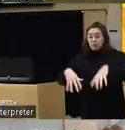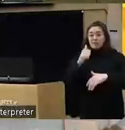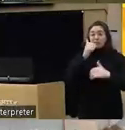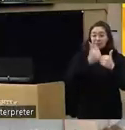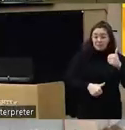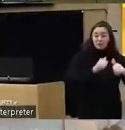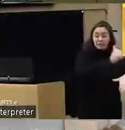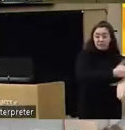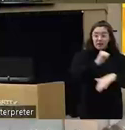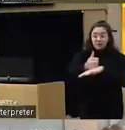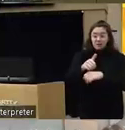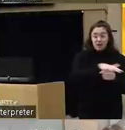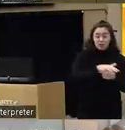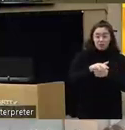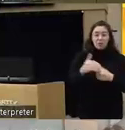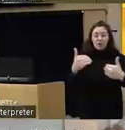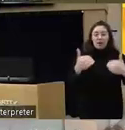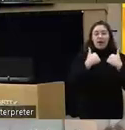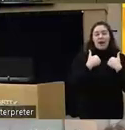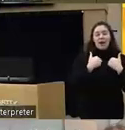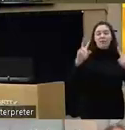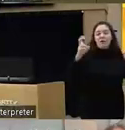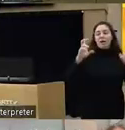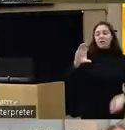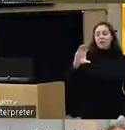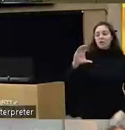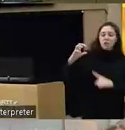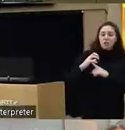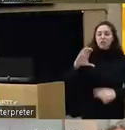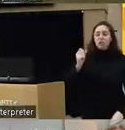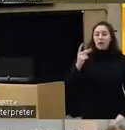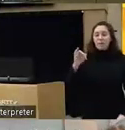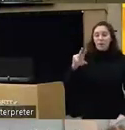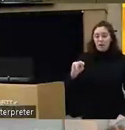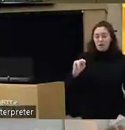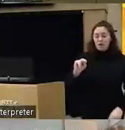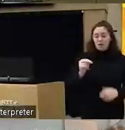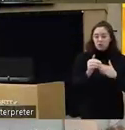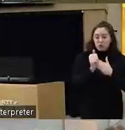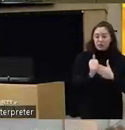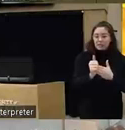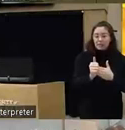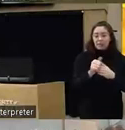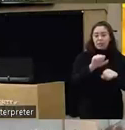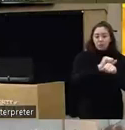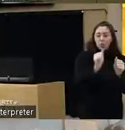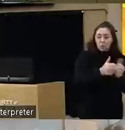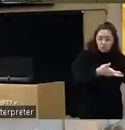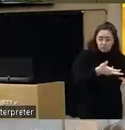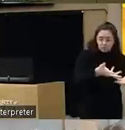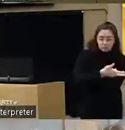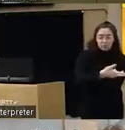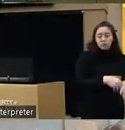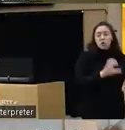have funded a primary care champion, so a site lead, in order to work with the culture change